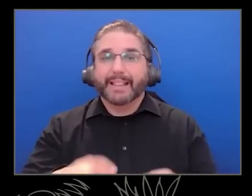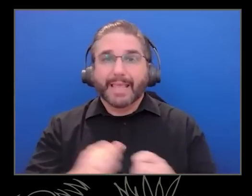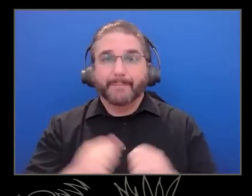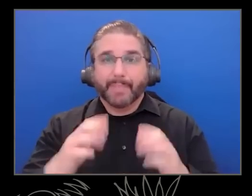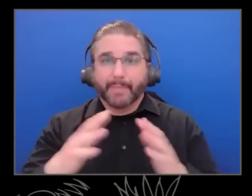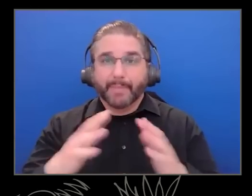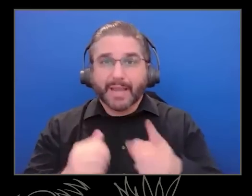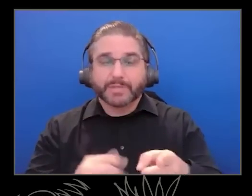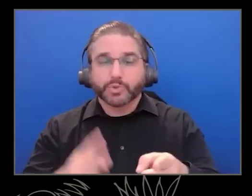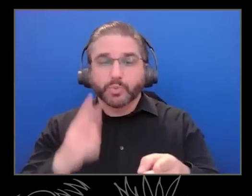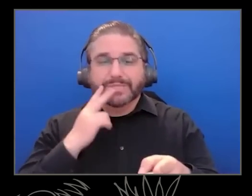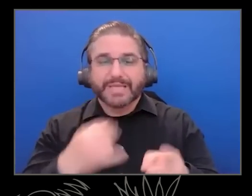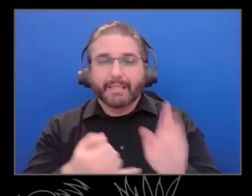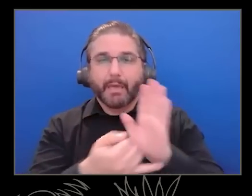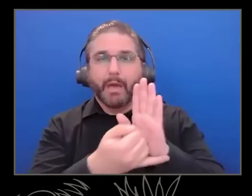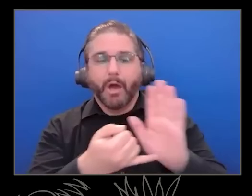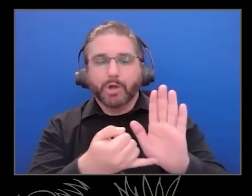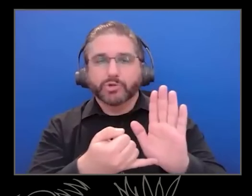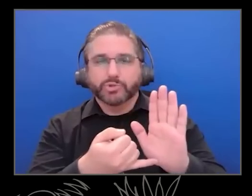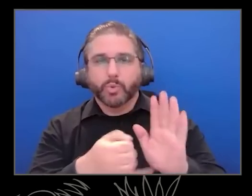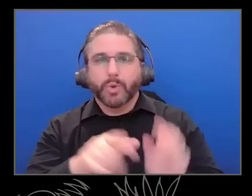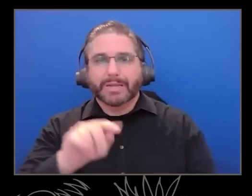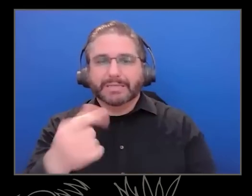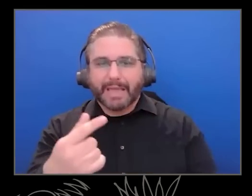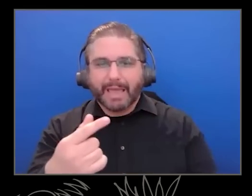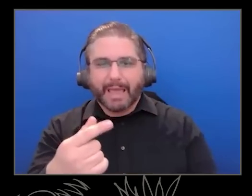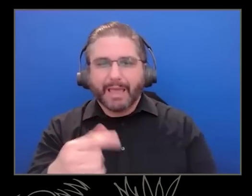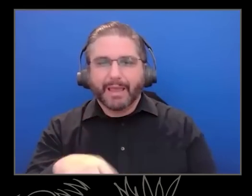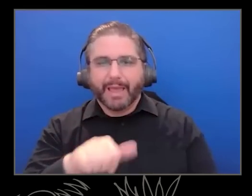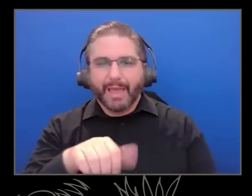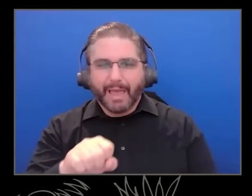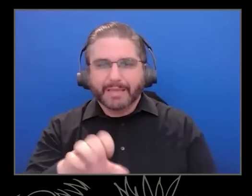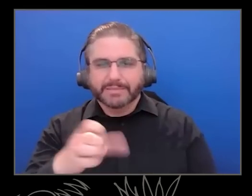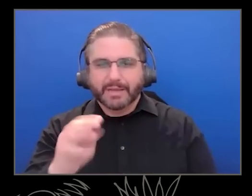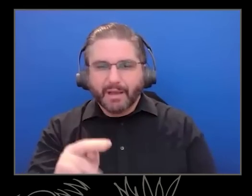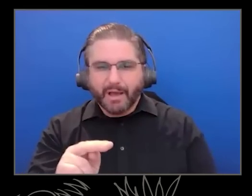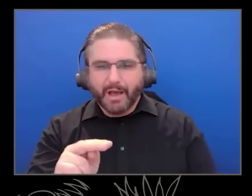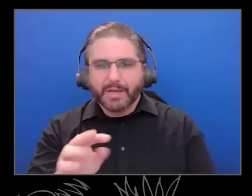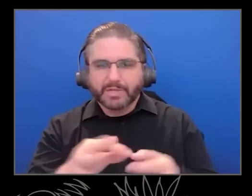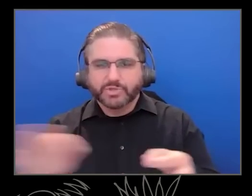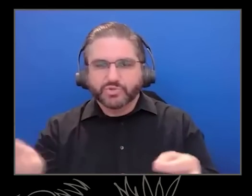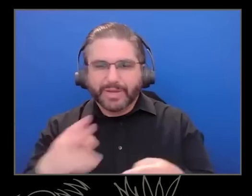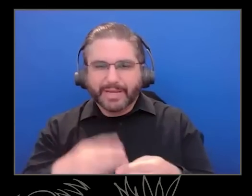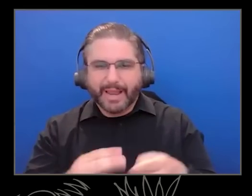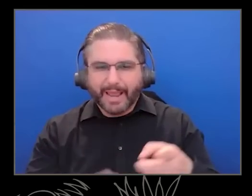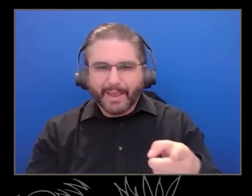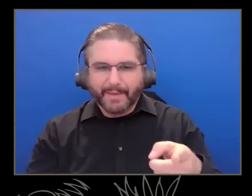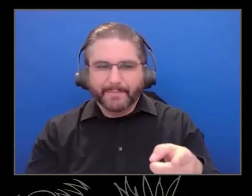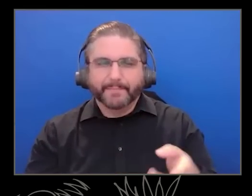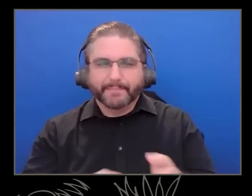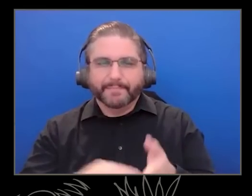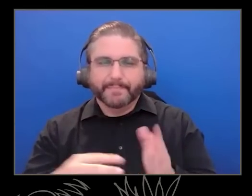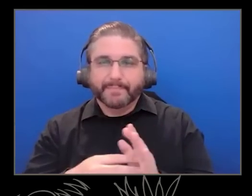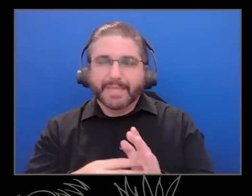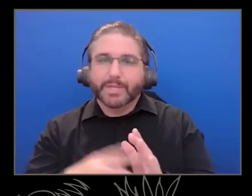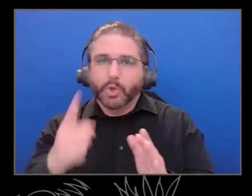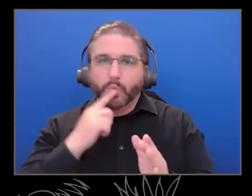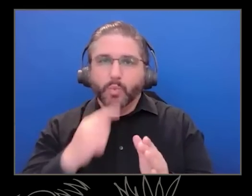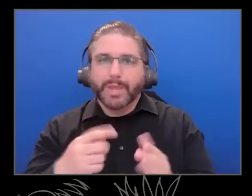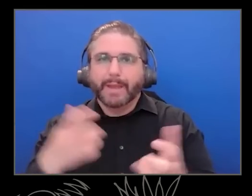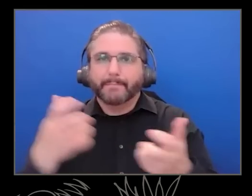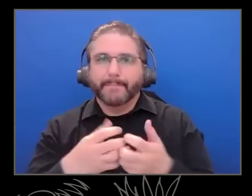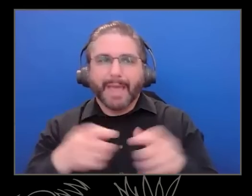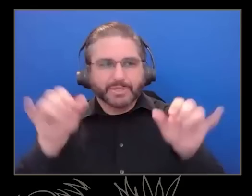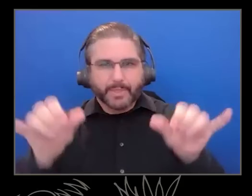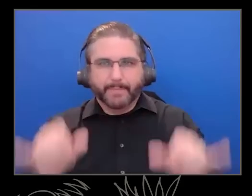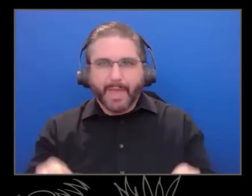like underscore tag as const the string name. This makes it so much easier to effectively like pattern match on errors, so you